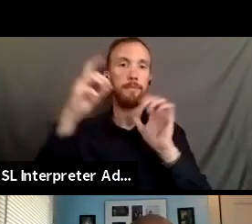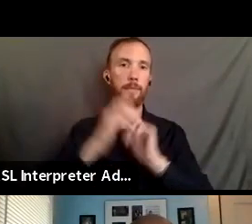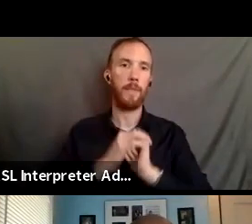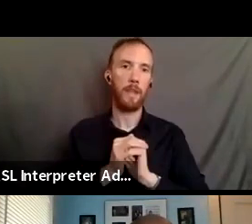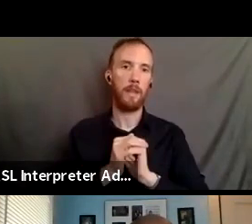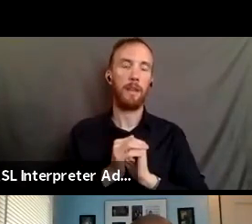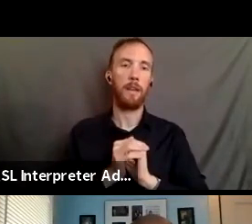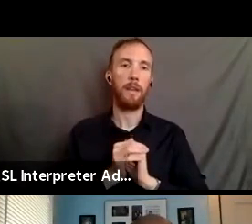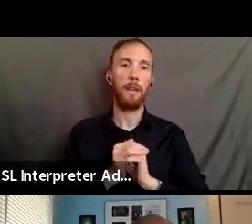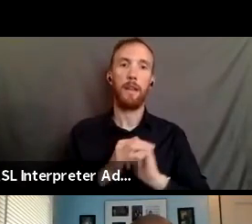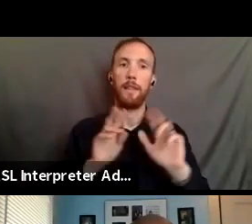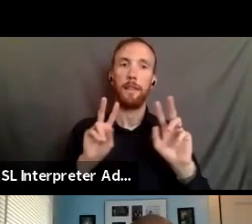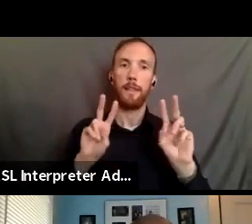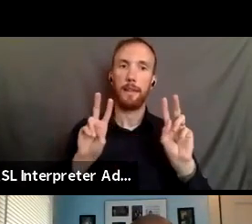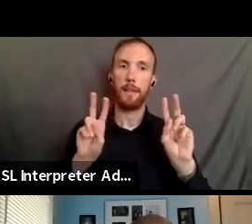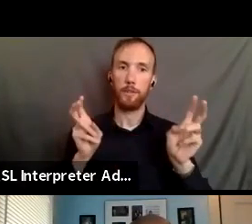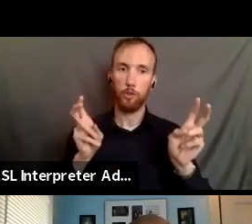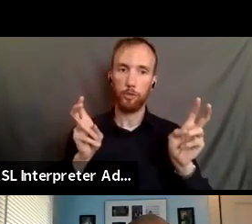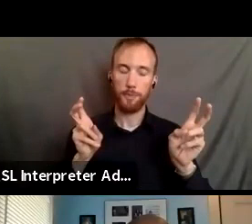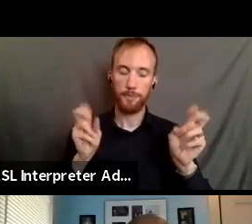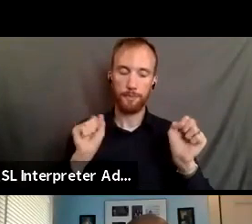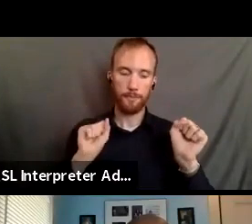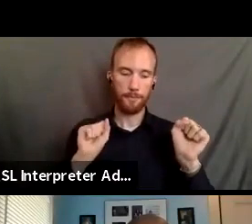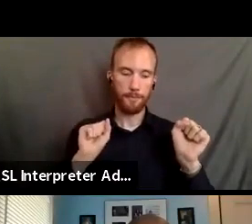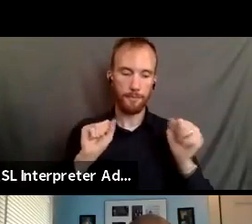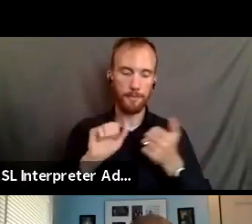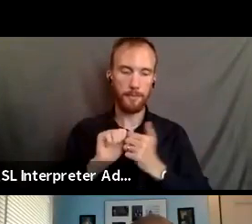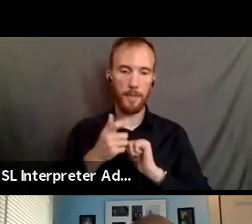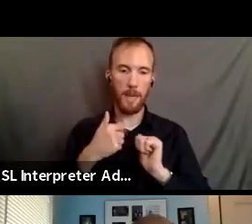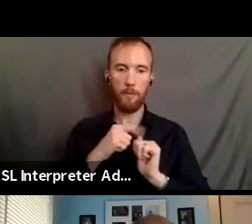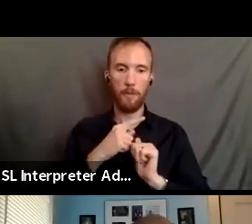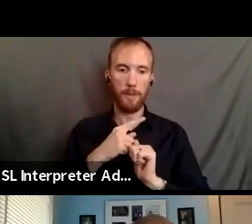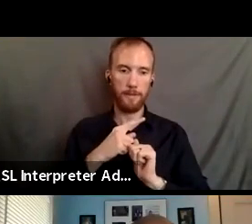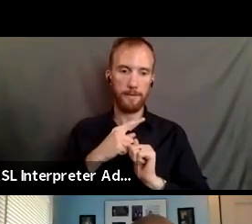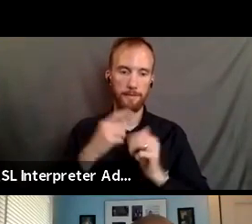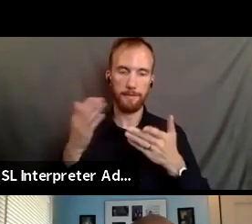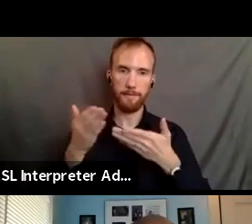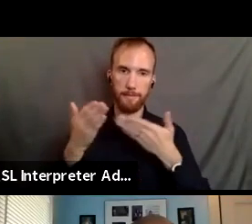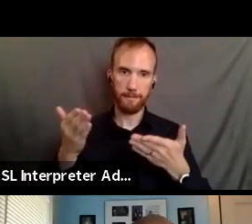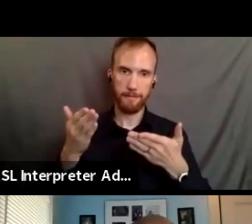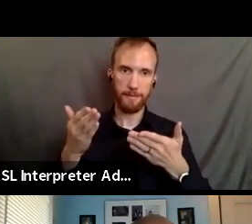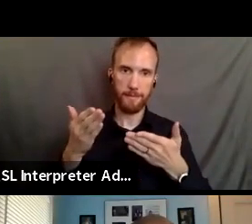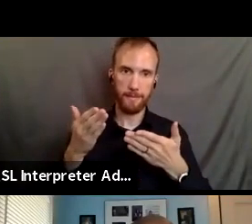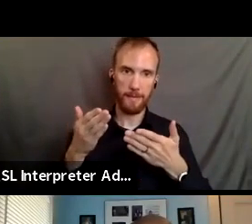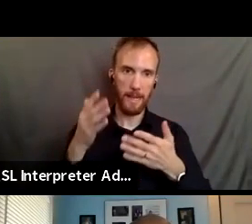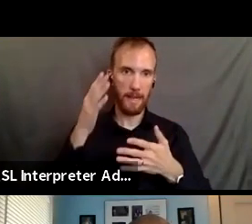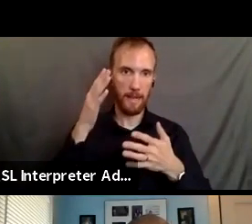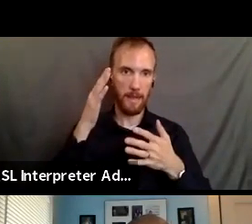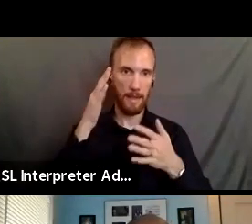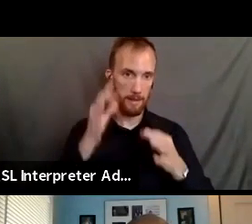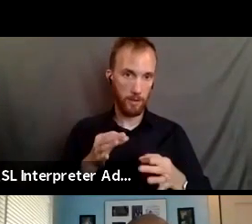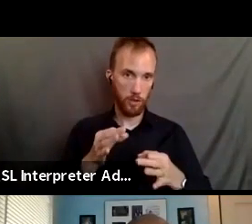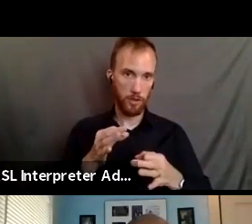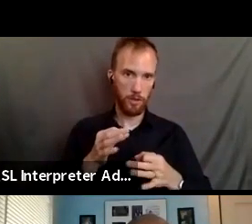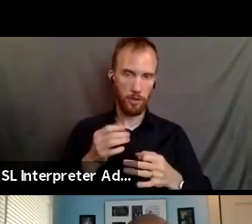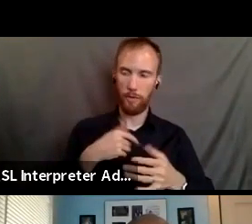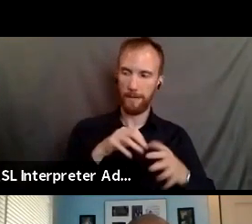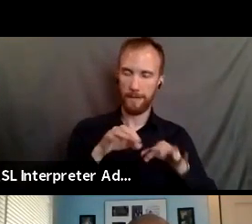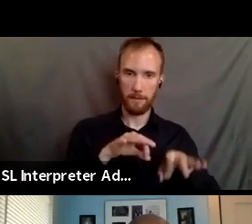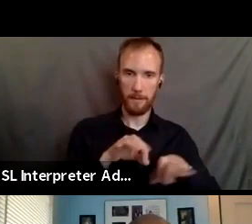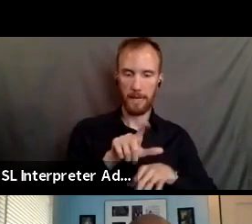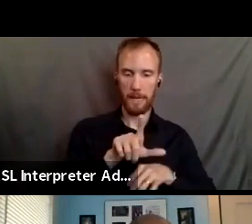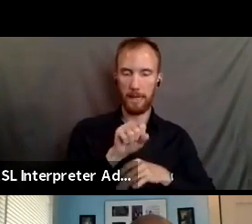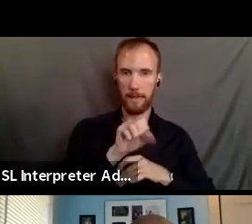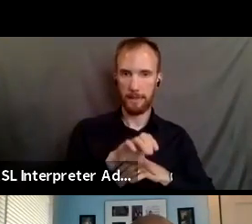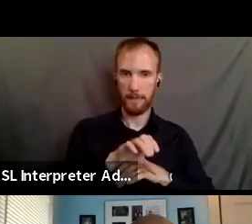that we have posed the decision to lscs this last month it's for a year and